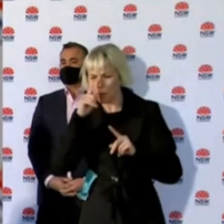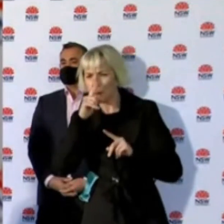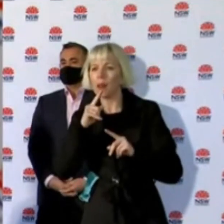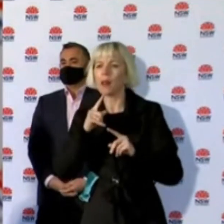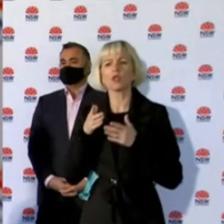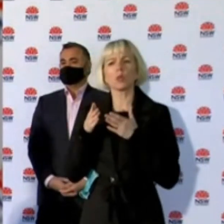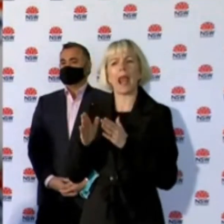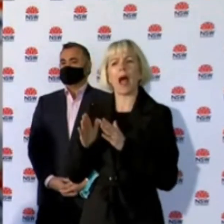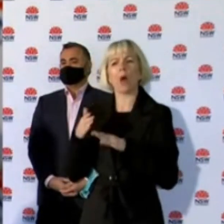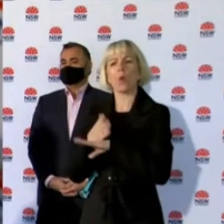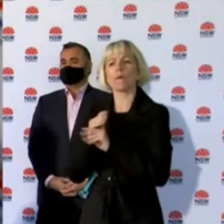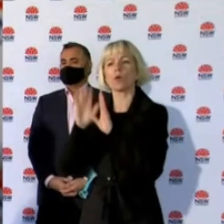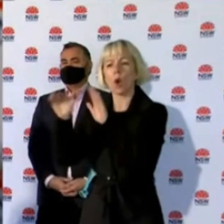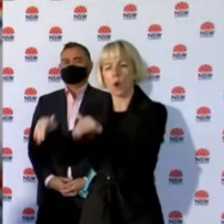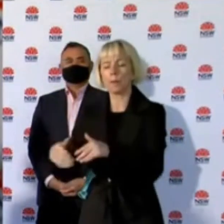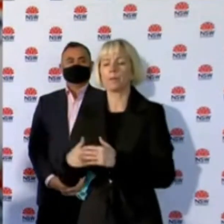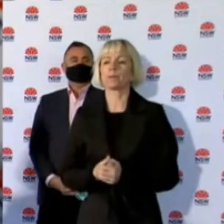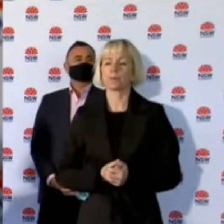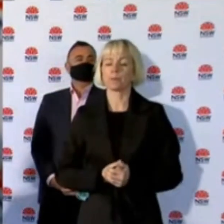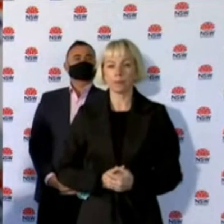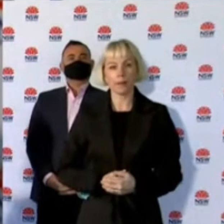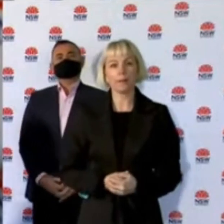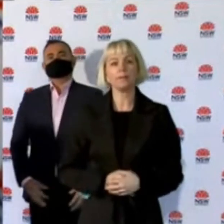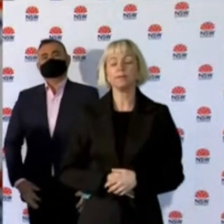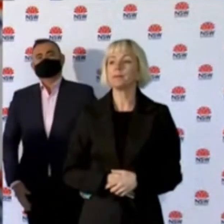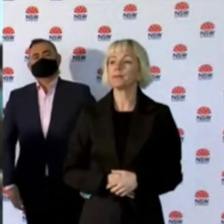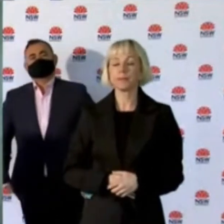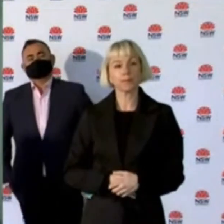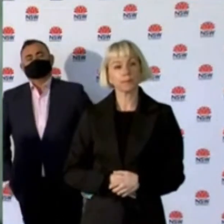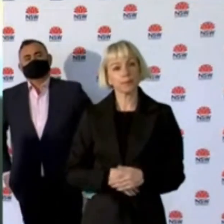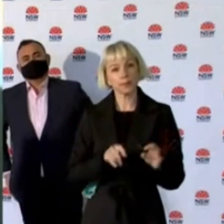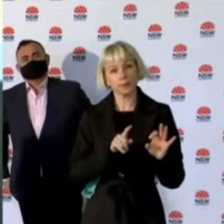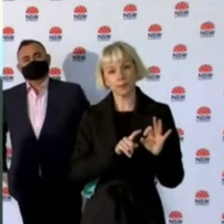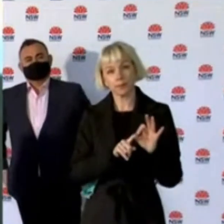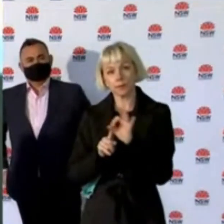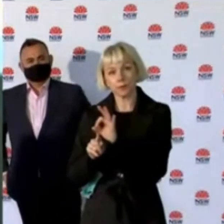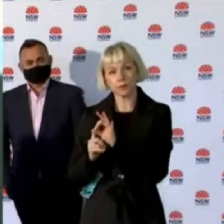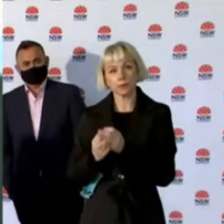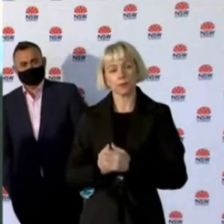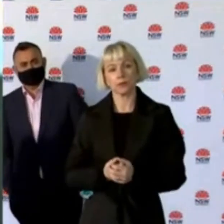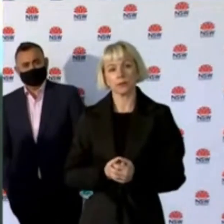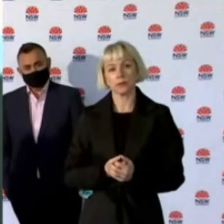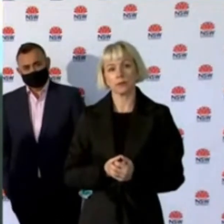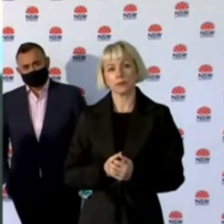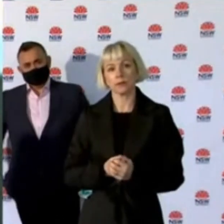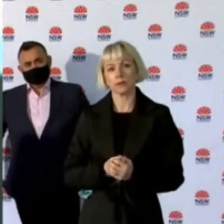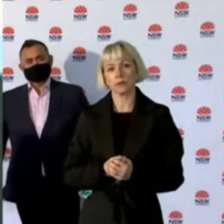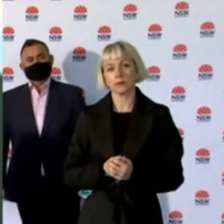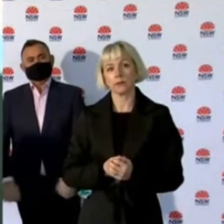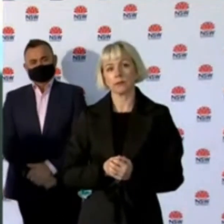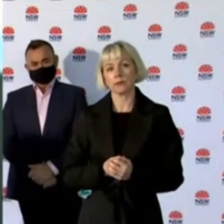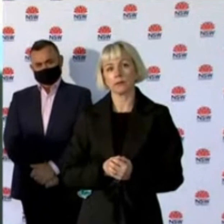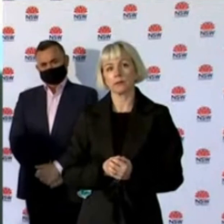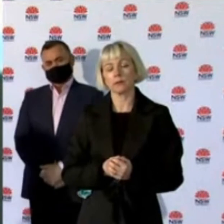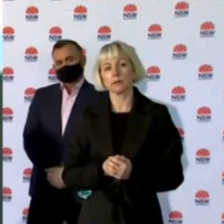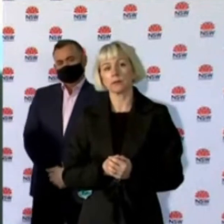Warboy. The new vaccine. I'll get after that. Sorry, yeah. Thank you. The two vaccine hubs, the one at Lake Macquarie and